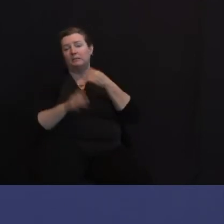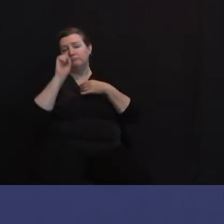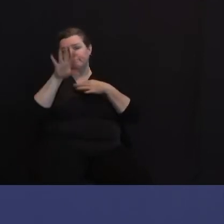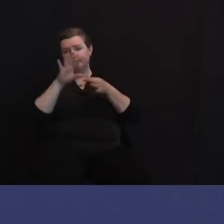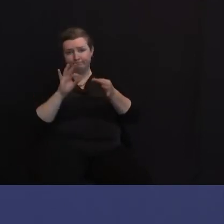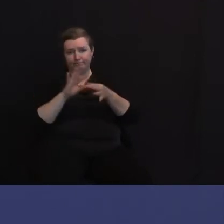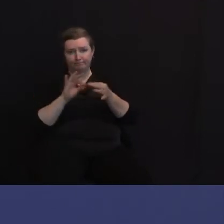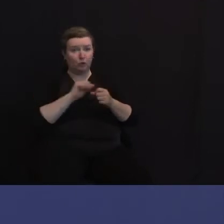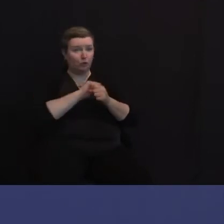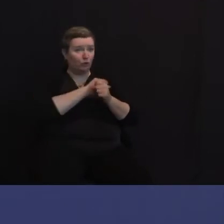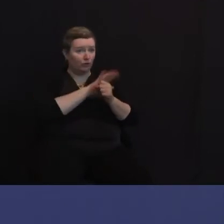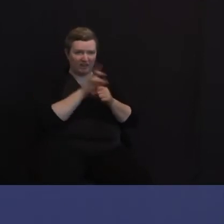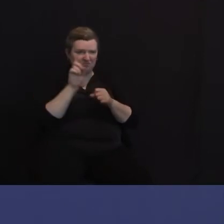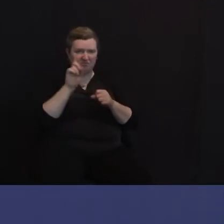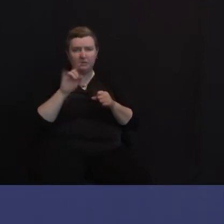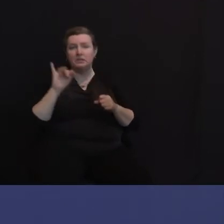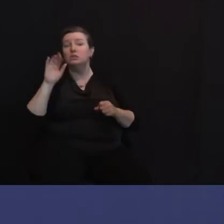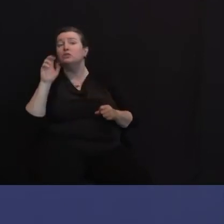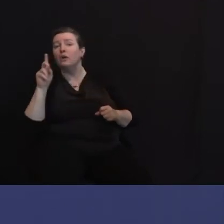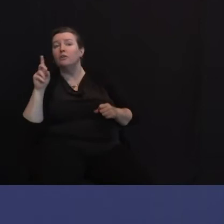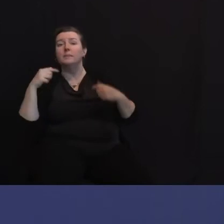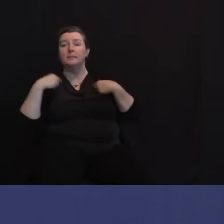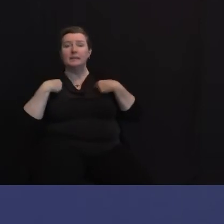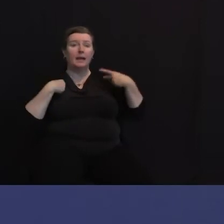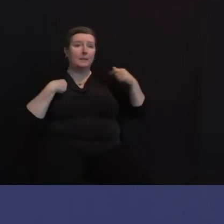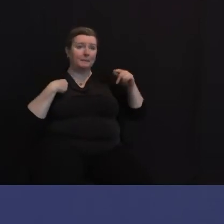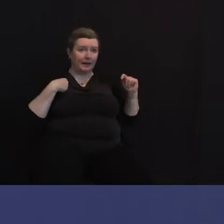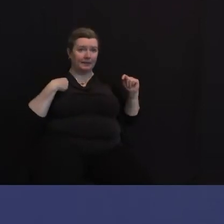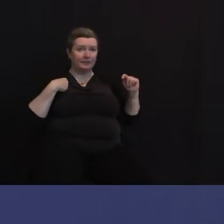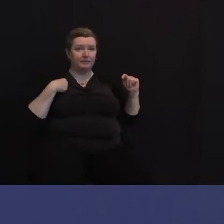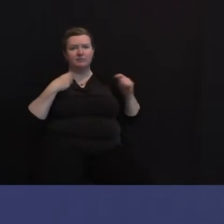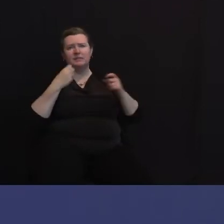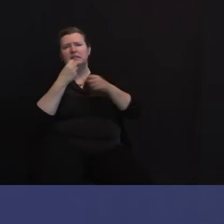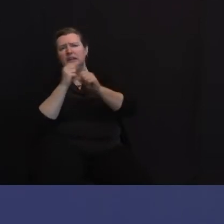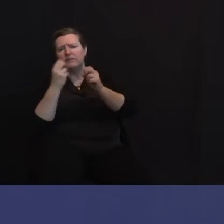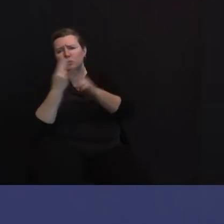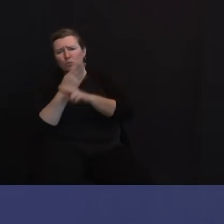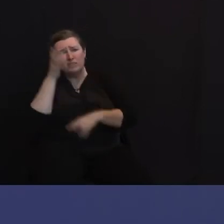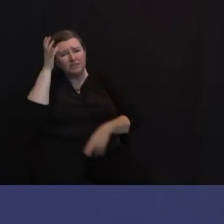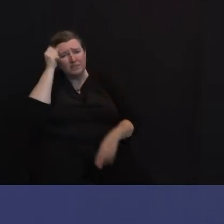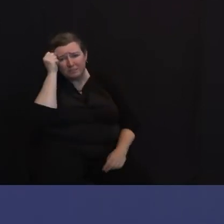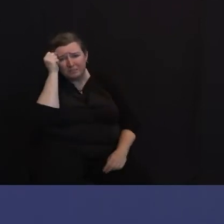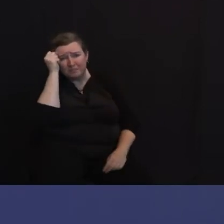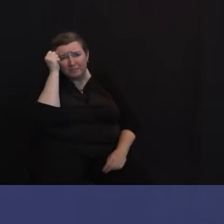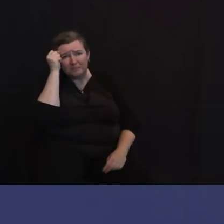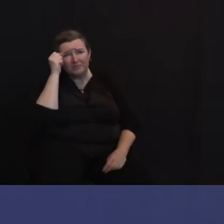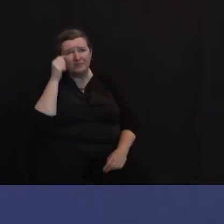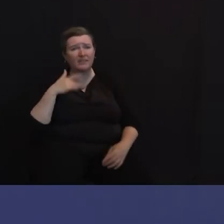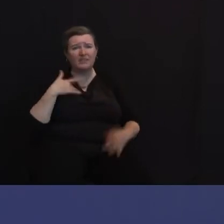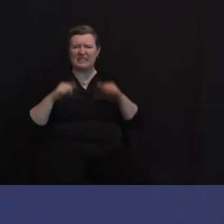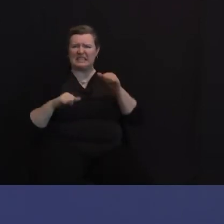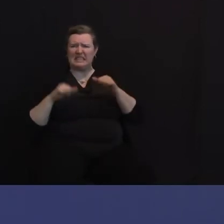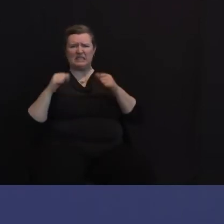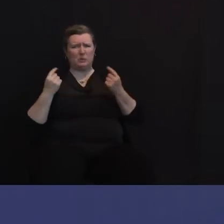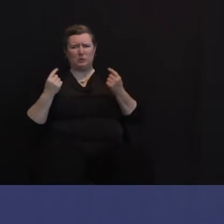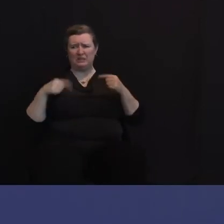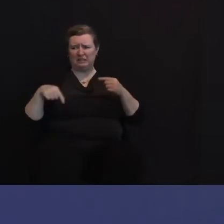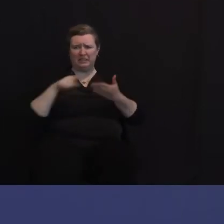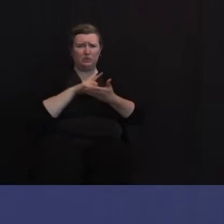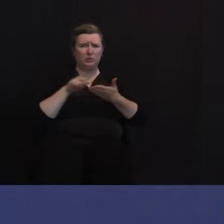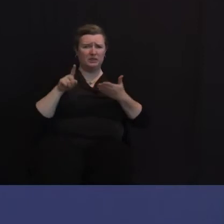what Jared, Pat, and I have said. Folks, stay safe. Use your common sense. When in doubt, this is probably not a bad week to be